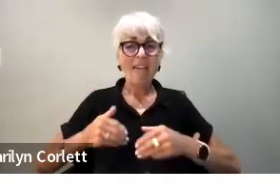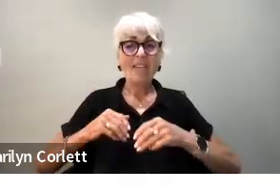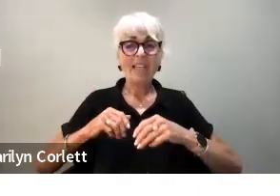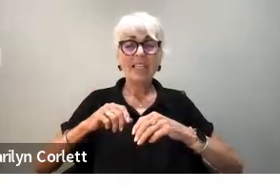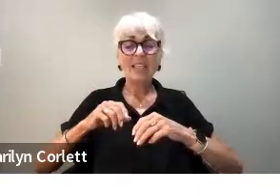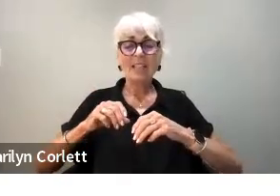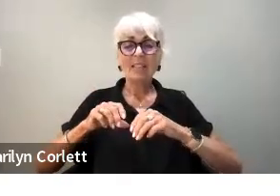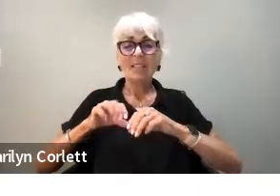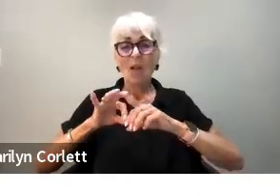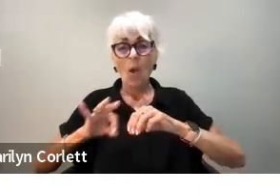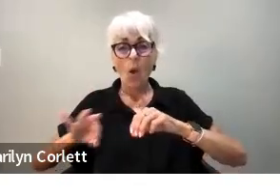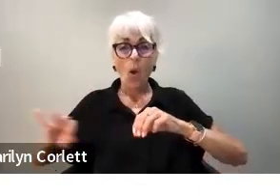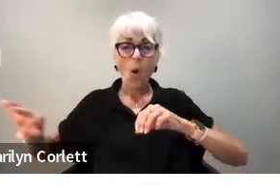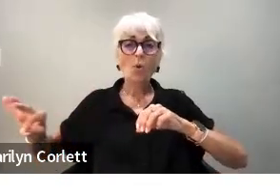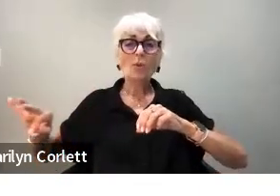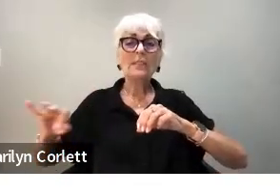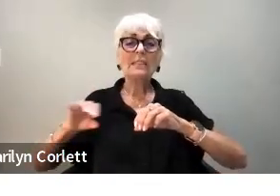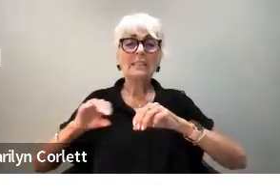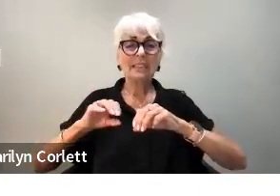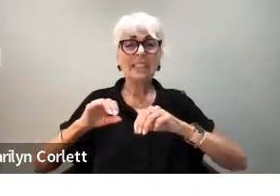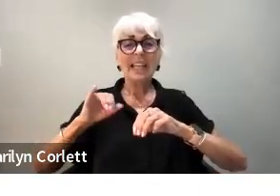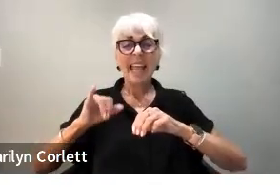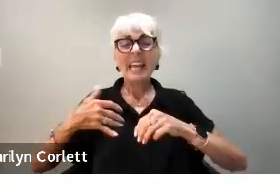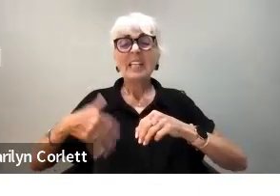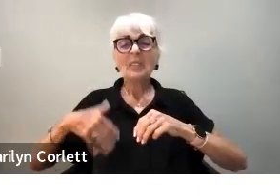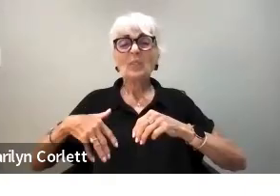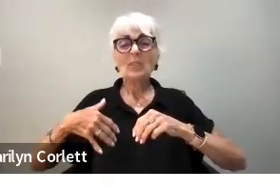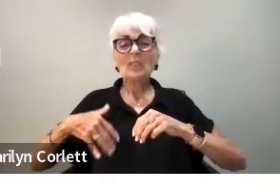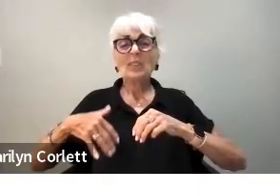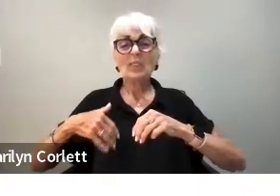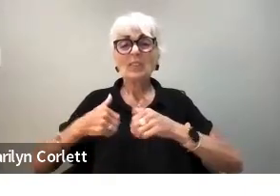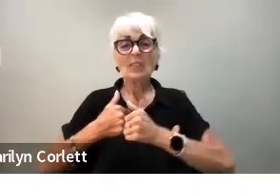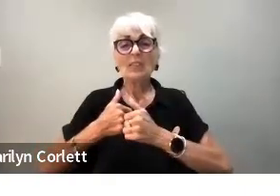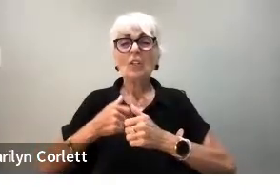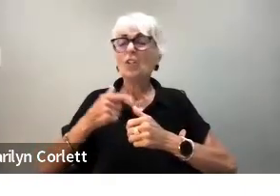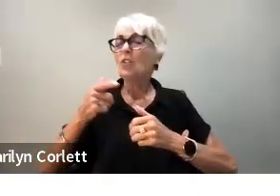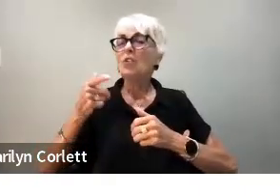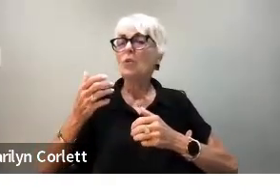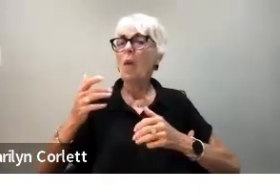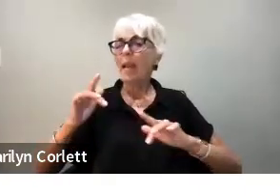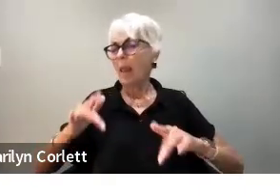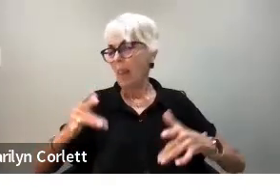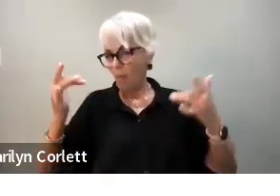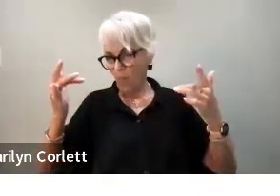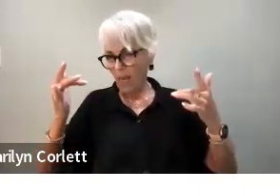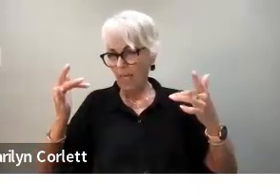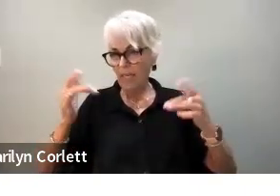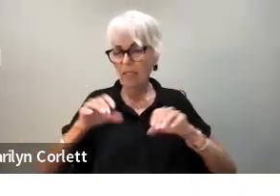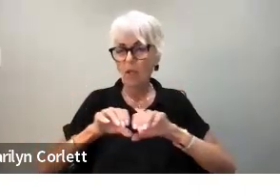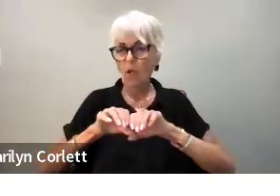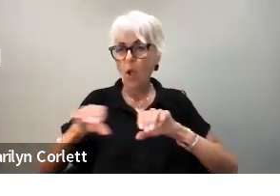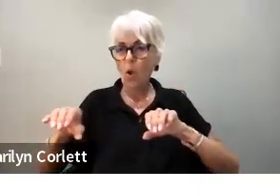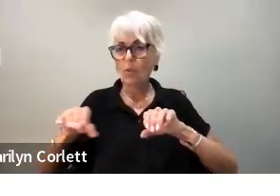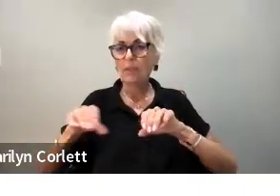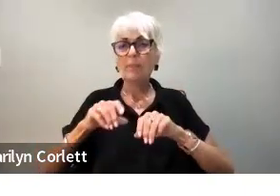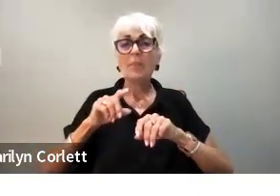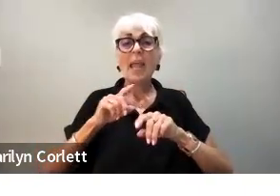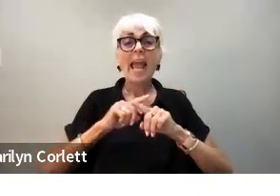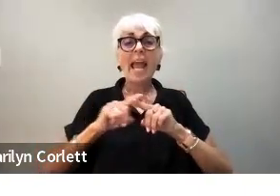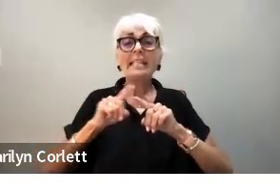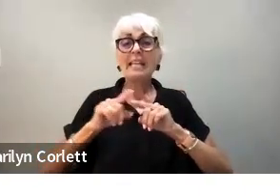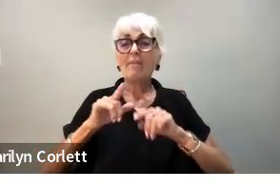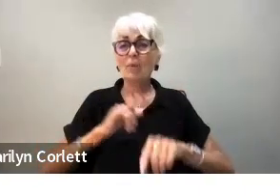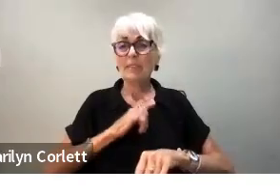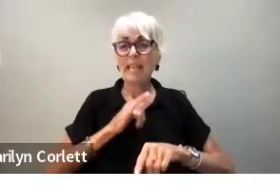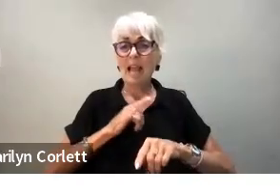like, and it's strenuous for you, like you want a lightweight hose. And different style sprayers as well.